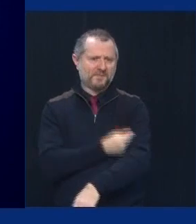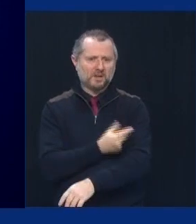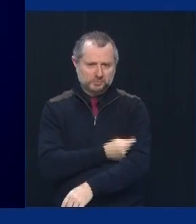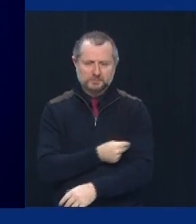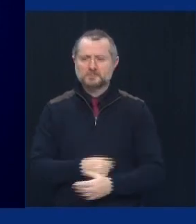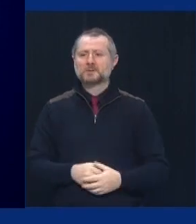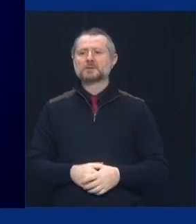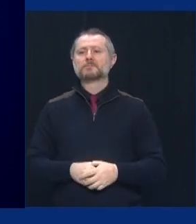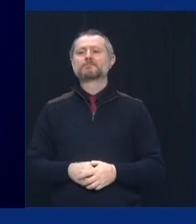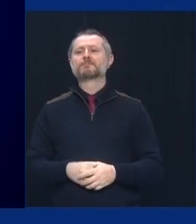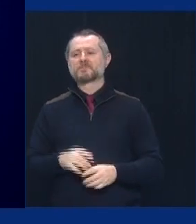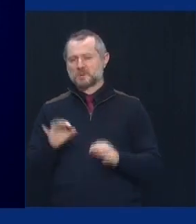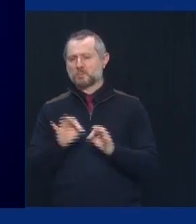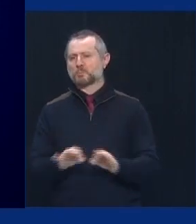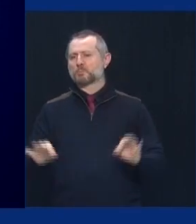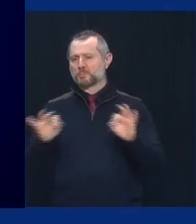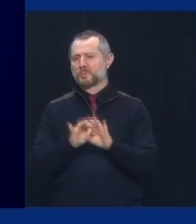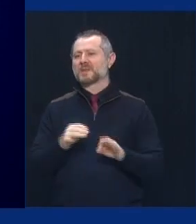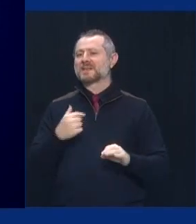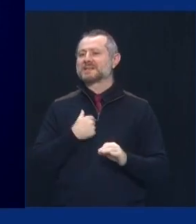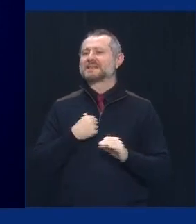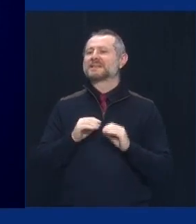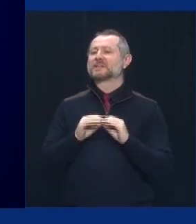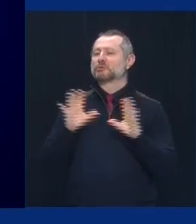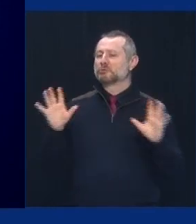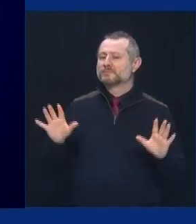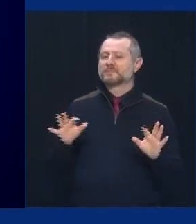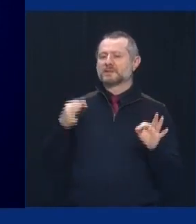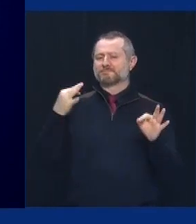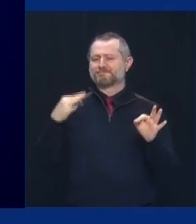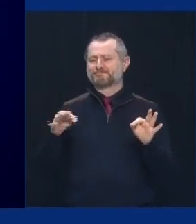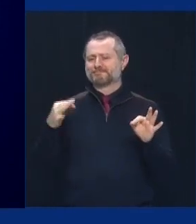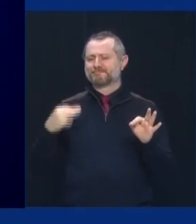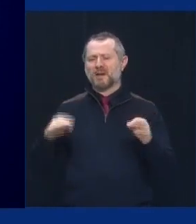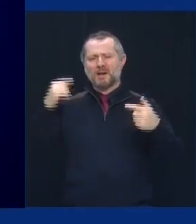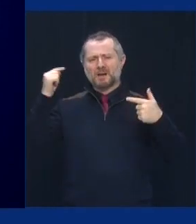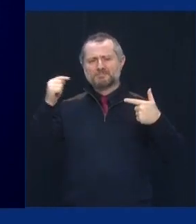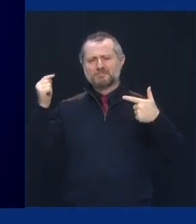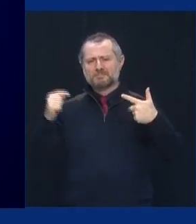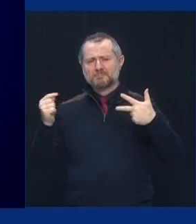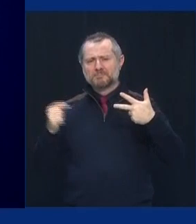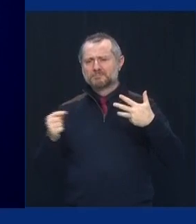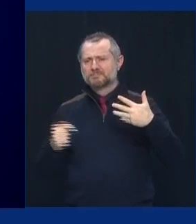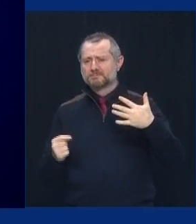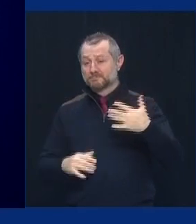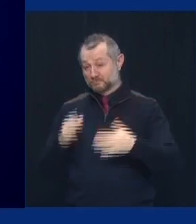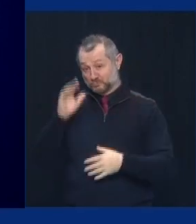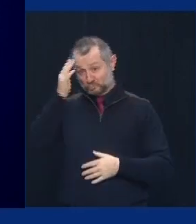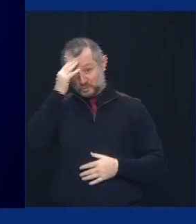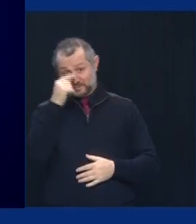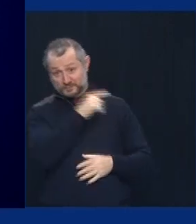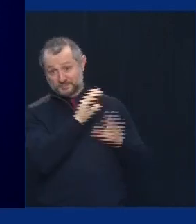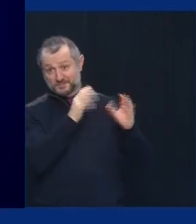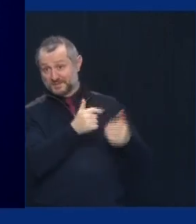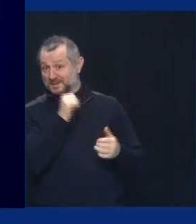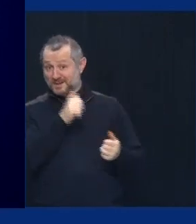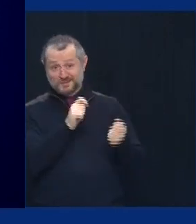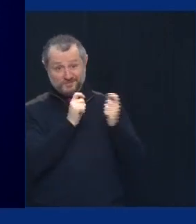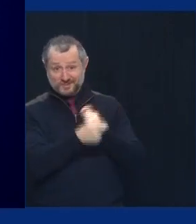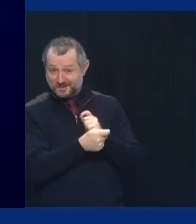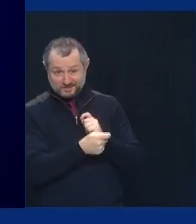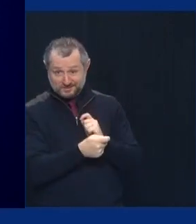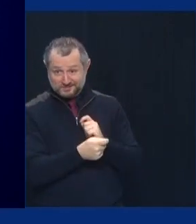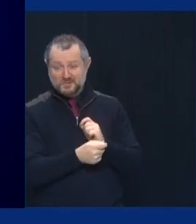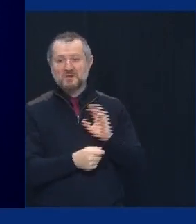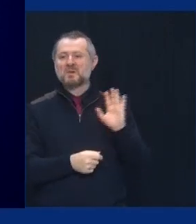important that we articulate it and we design it. If the Trump administration doesn't make the changes necessary, I